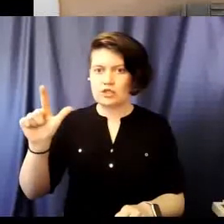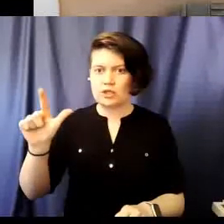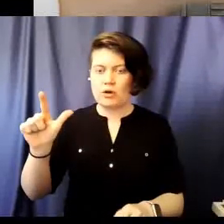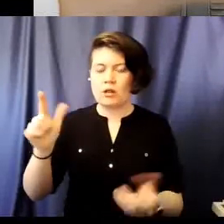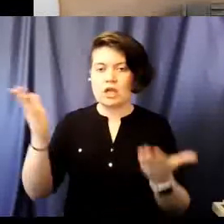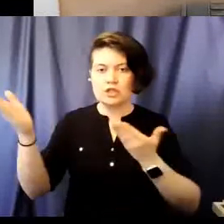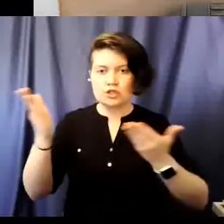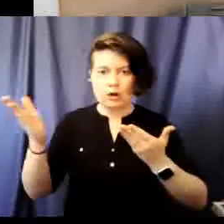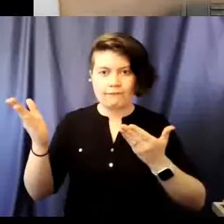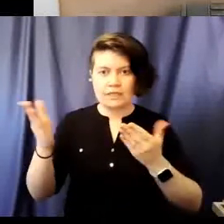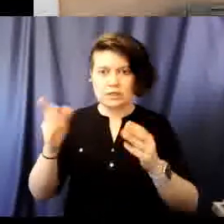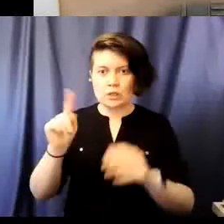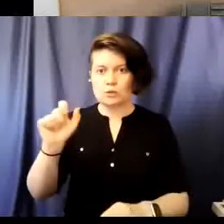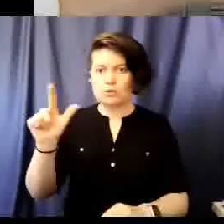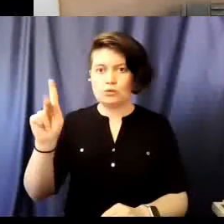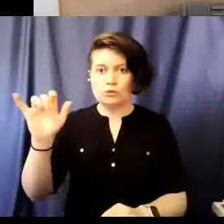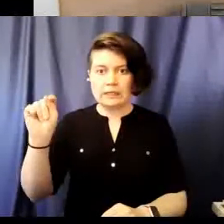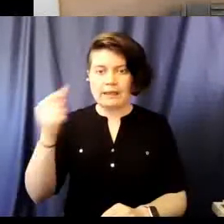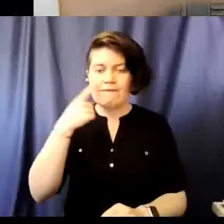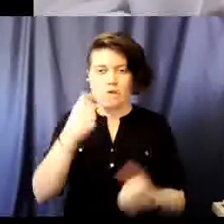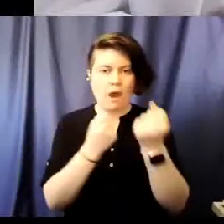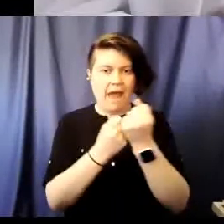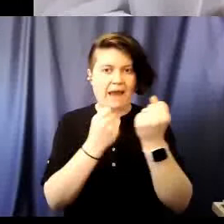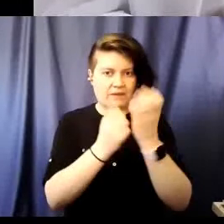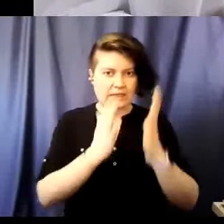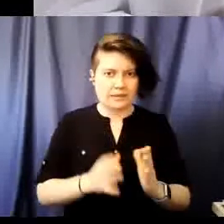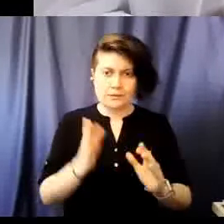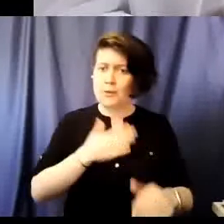check those resources out.